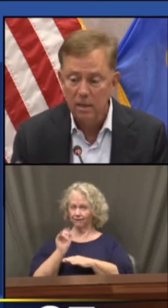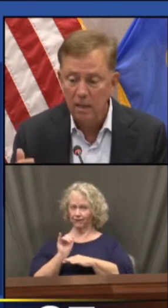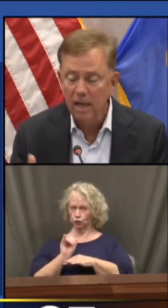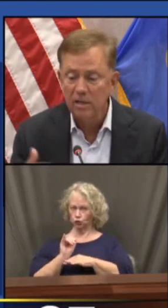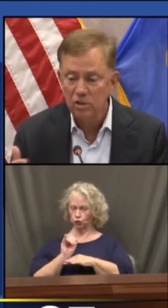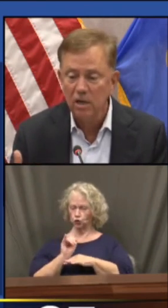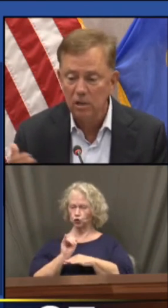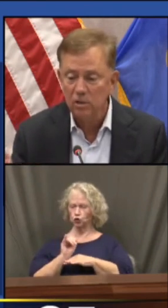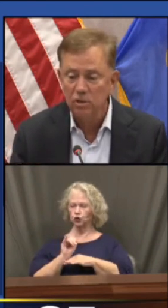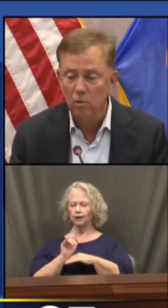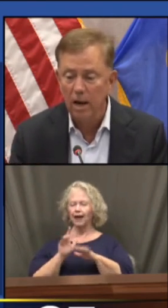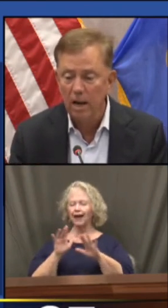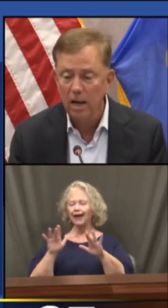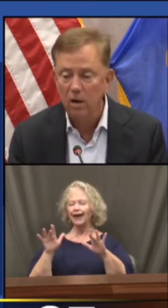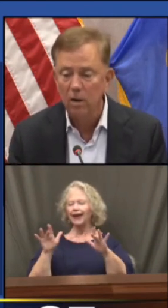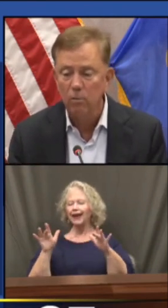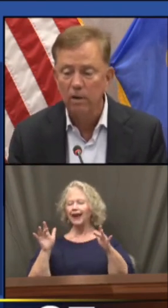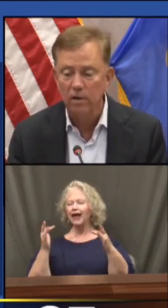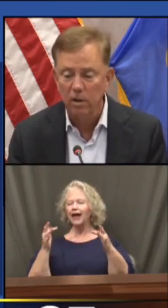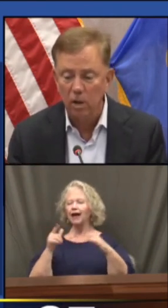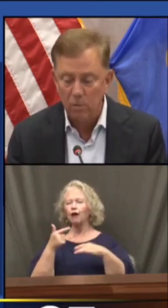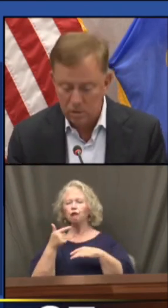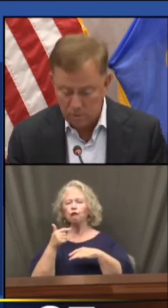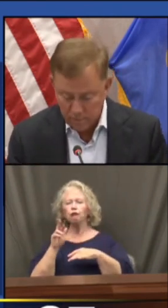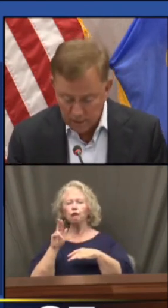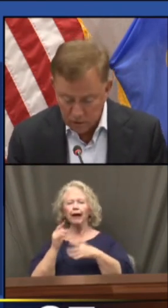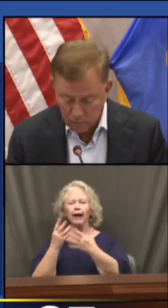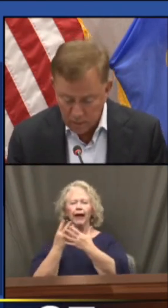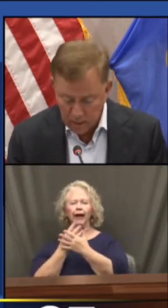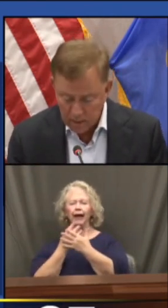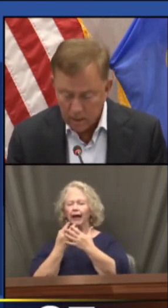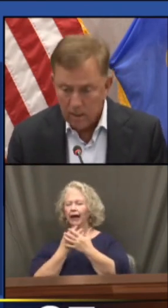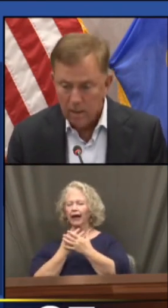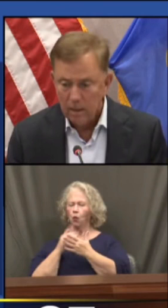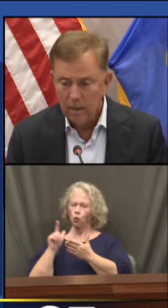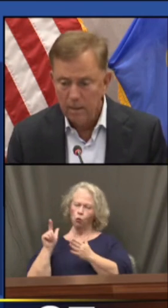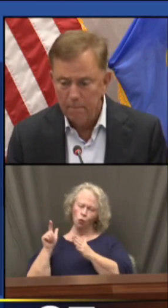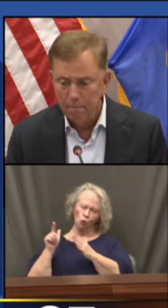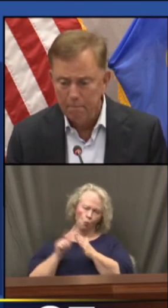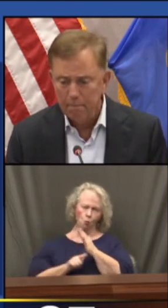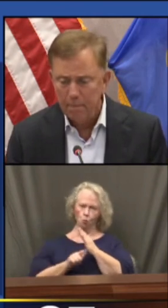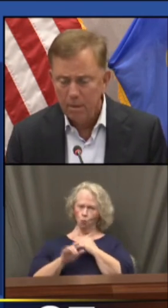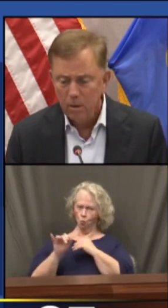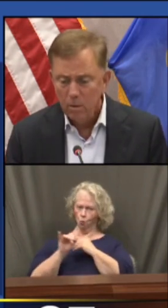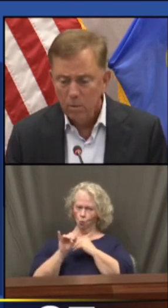and the lightest colors, gray, are where you have the lowest infection rate.